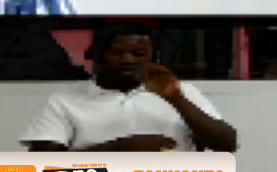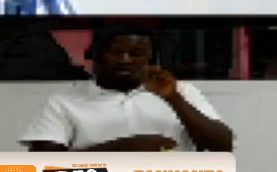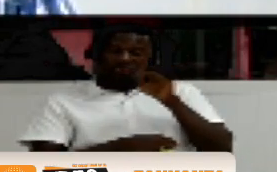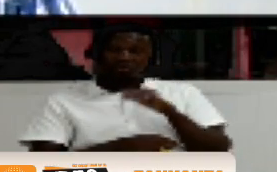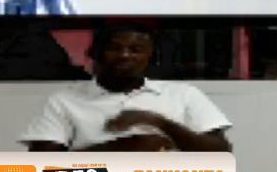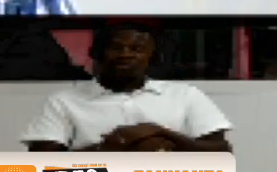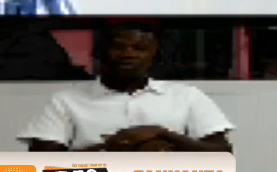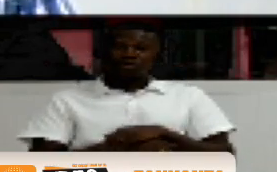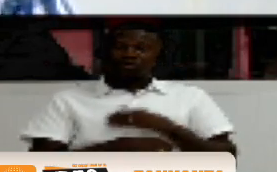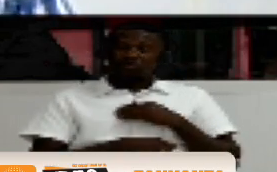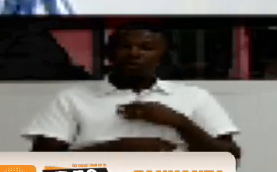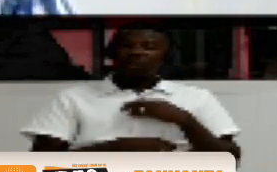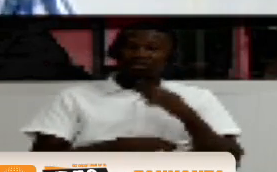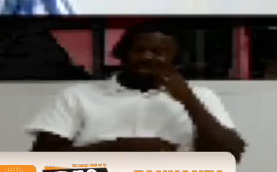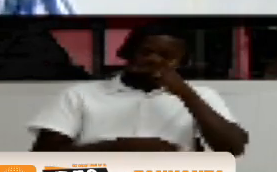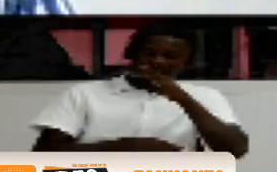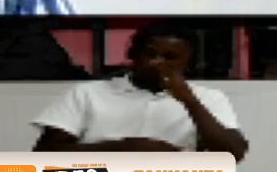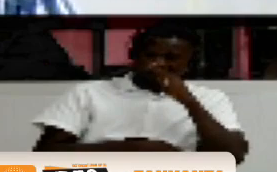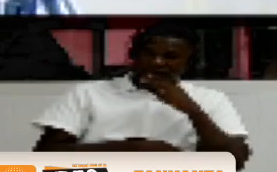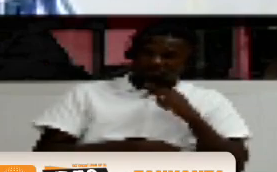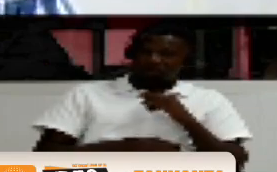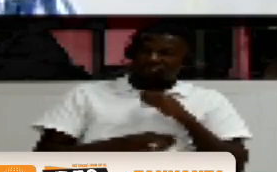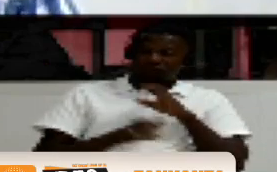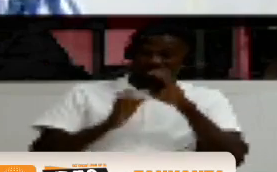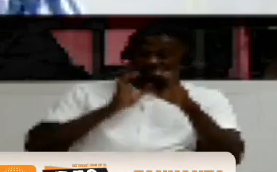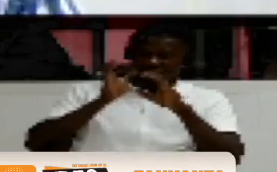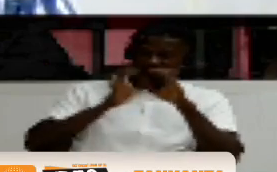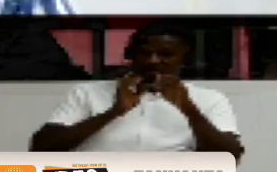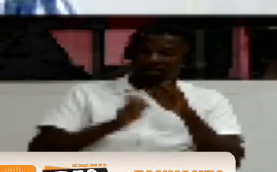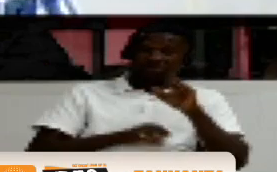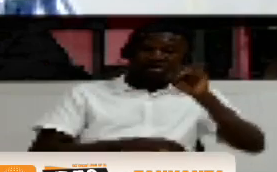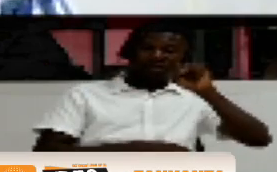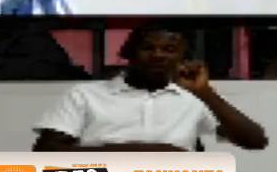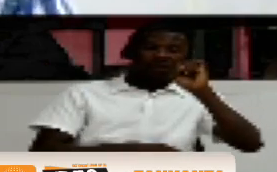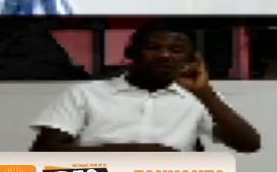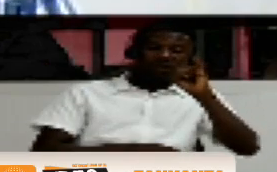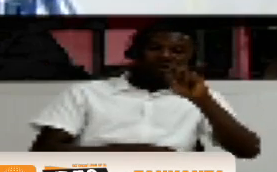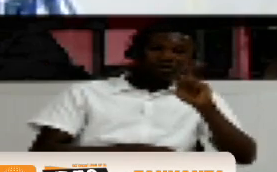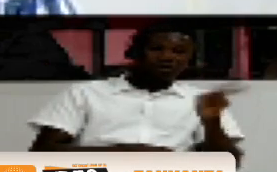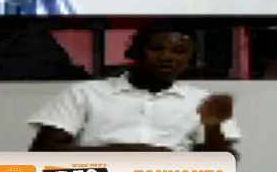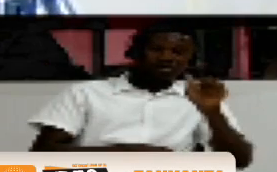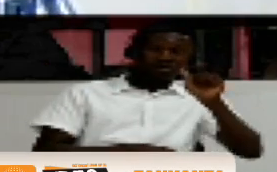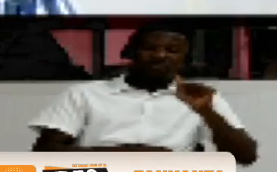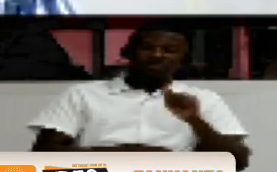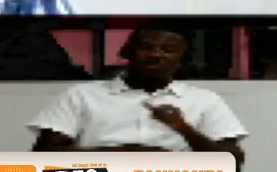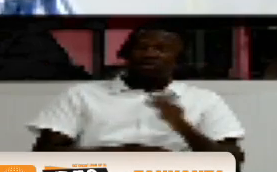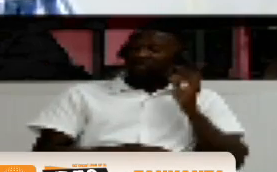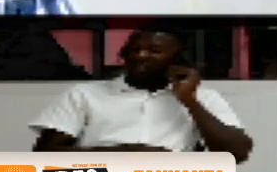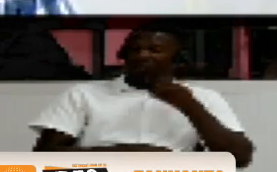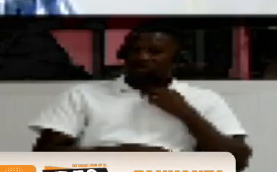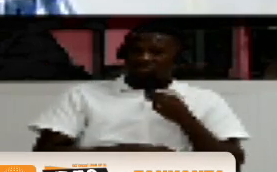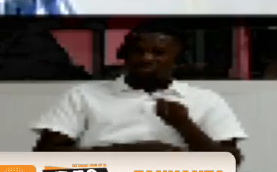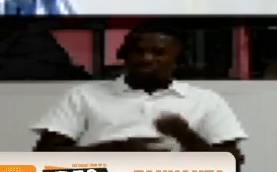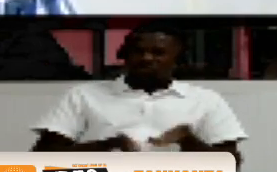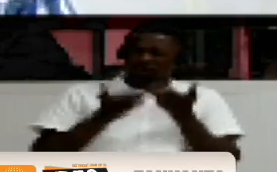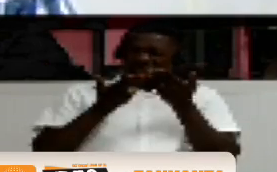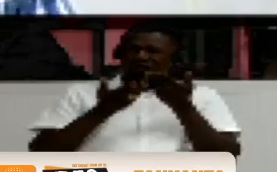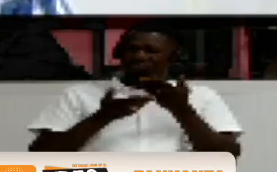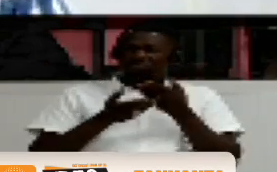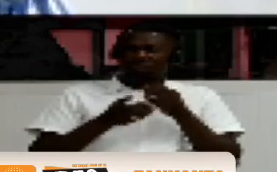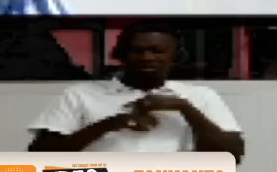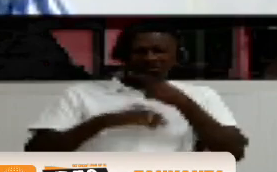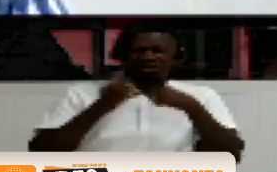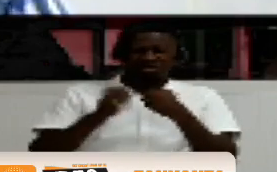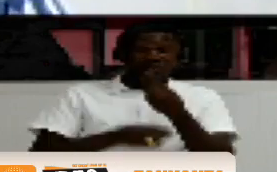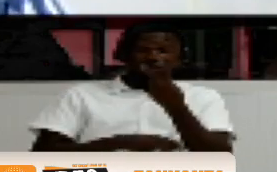We tried to contact Siga. She has to wake up, I think it will be around